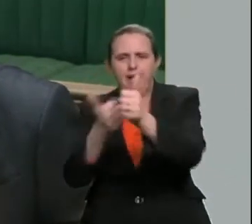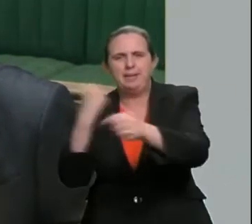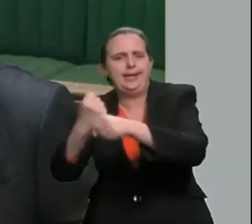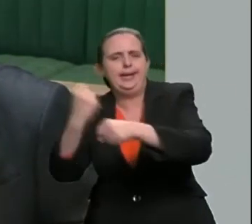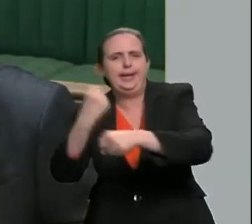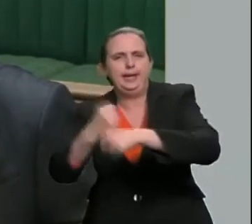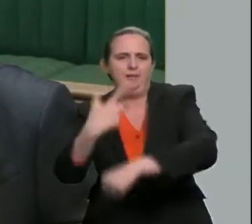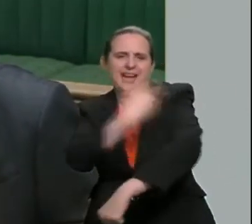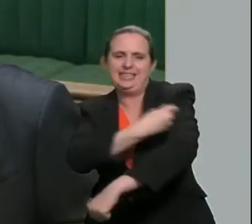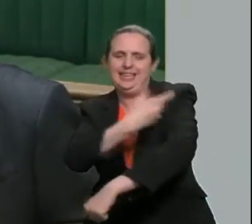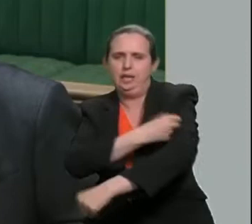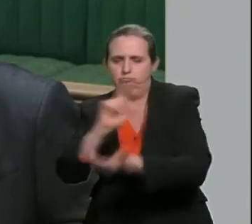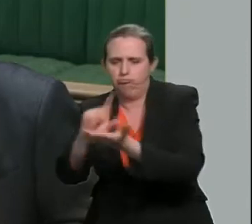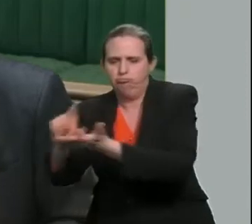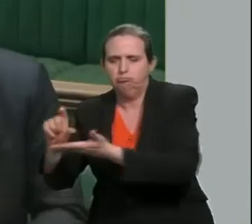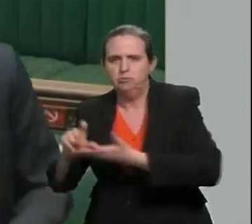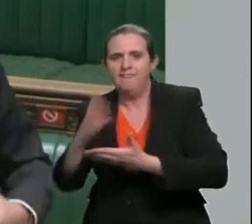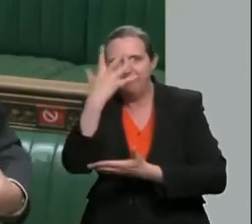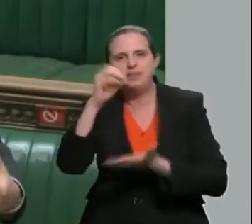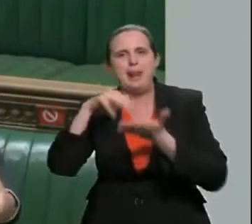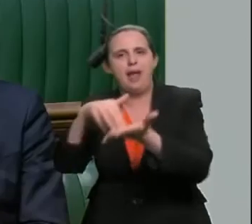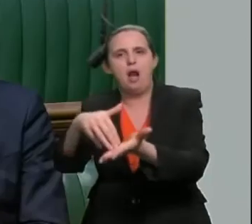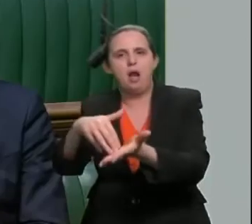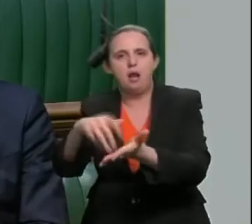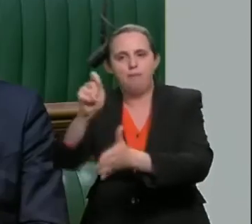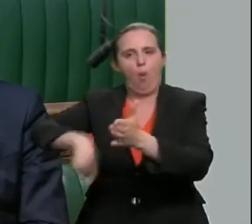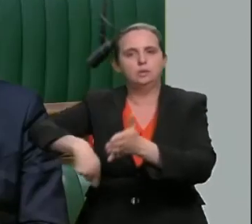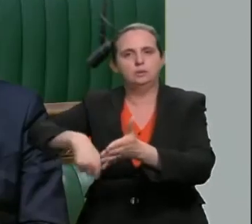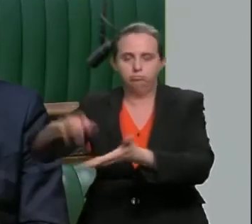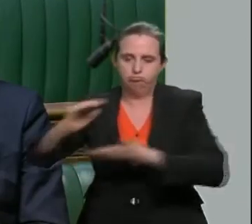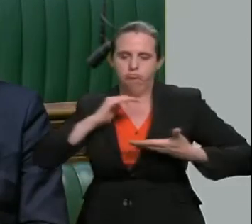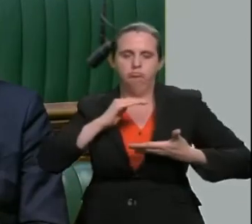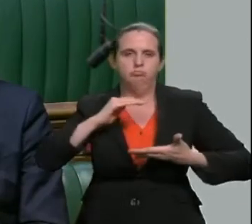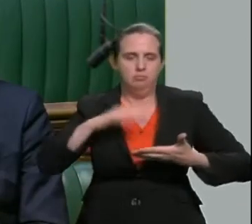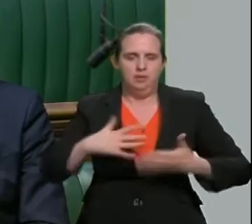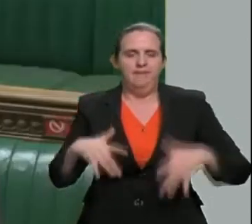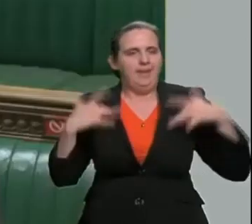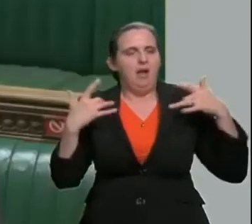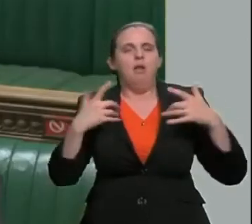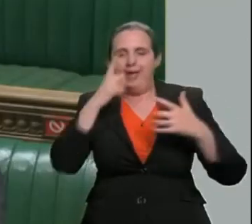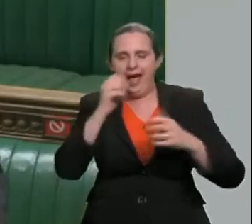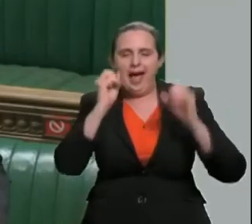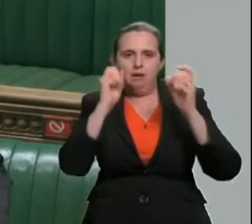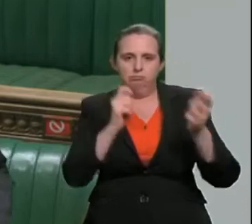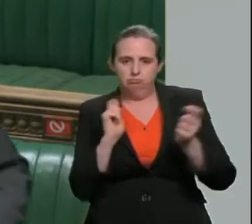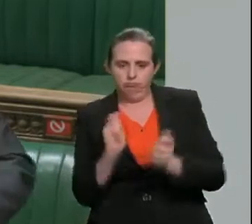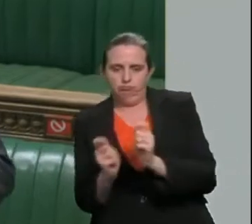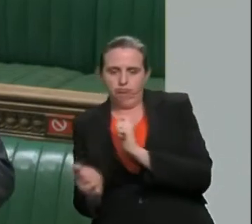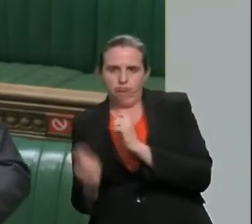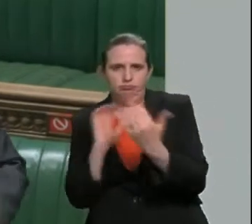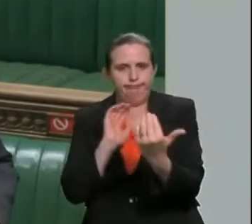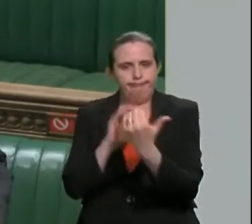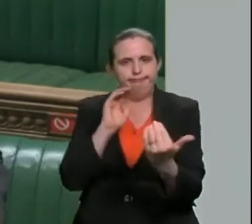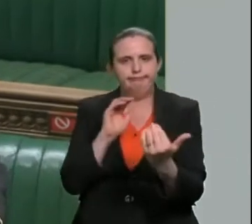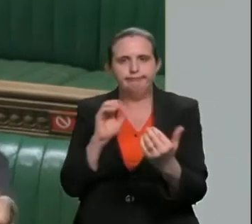us to develop vaccines that can respond at scale to new variants of the virus. And as